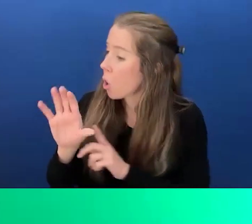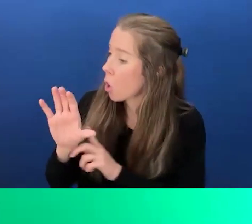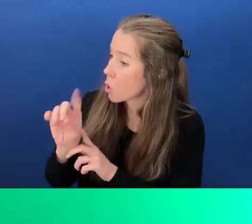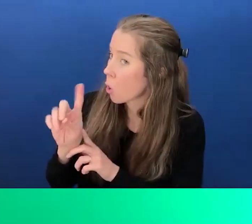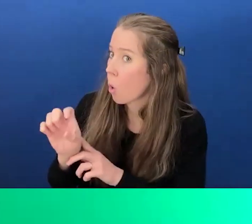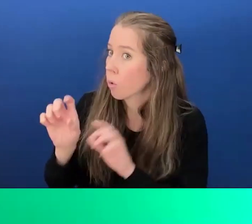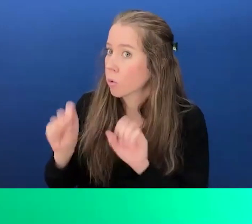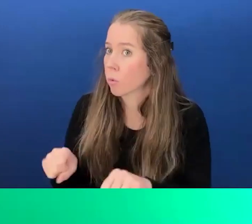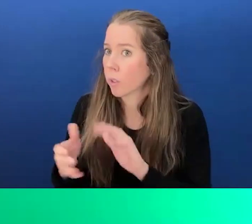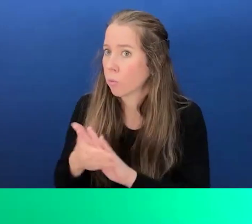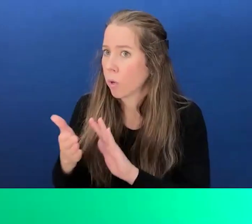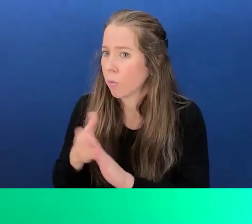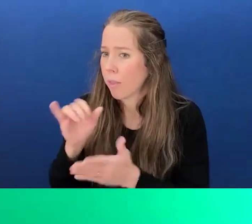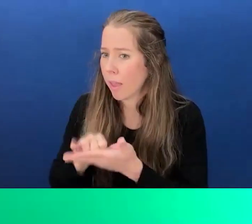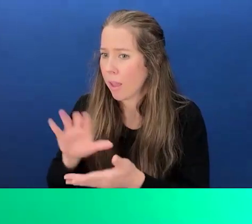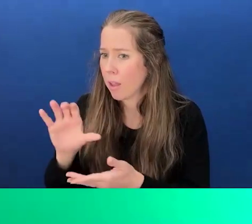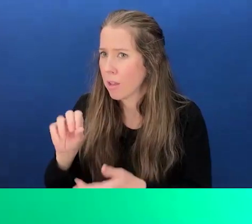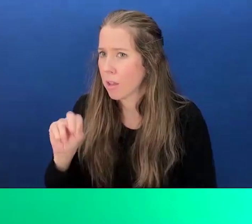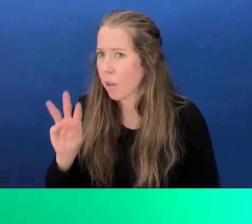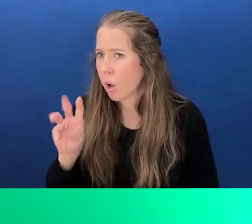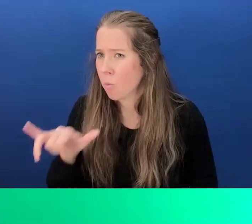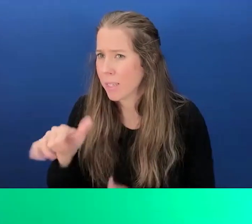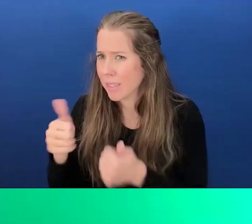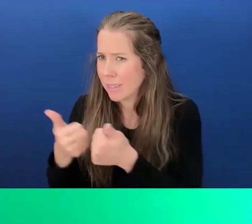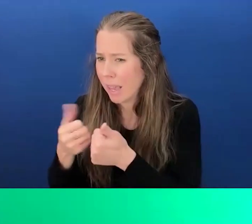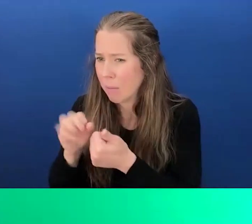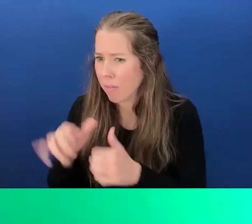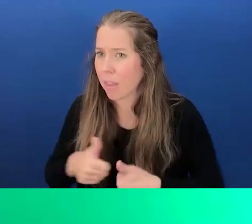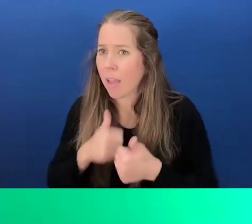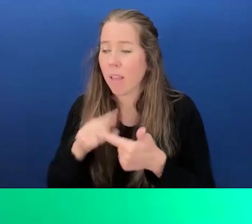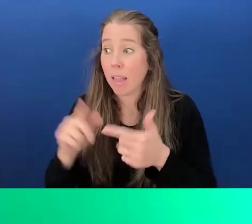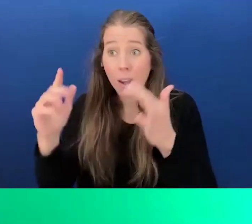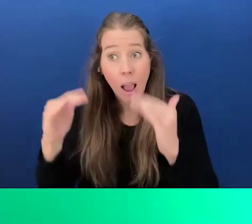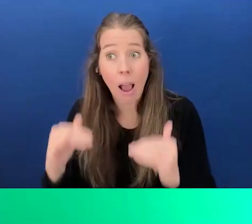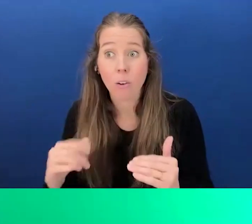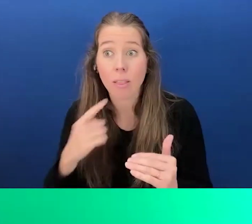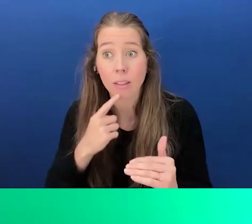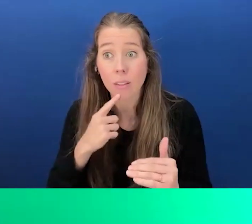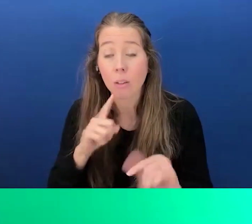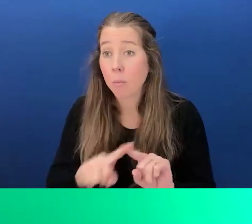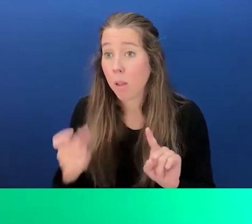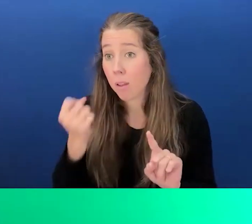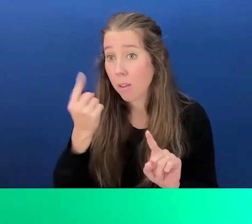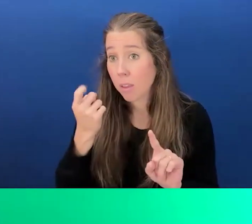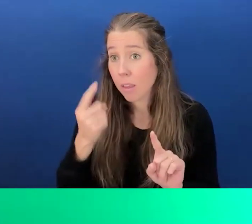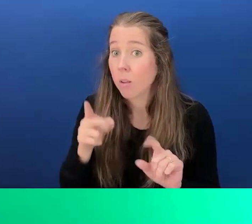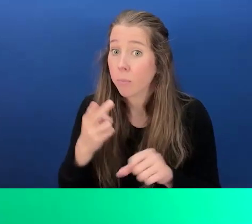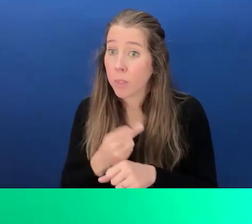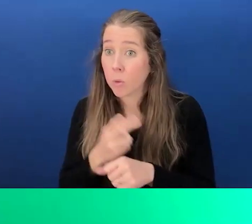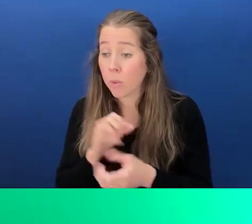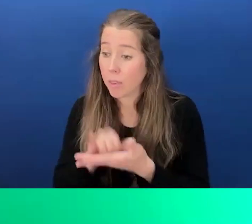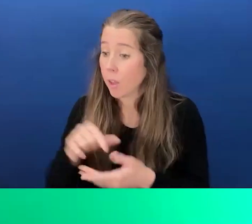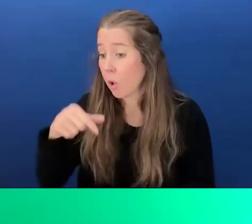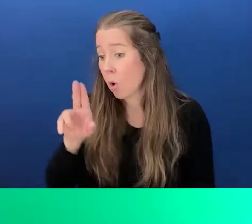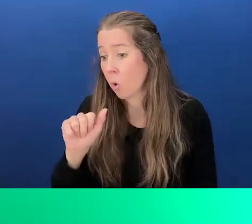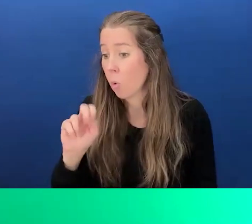could run Conway's Game of Life. But then underneath it, it's like, however, here's Conway's Game of Life using the quantum